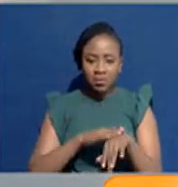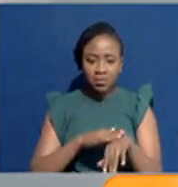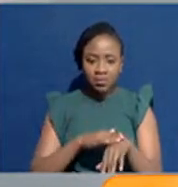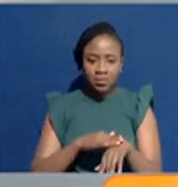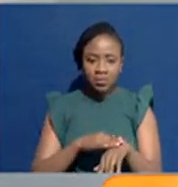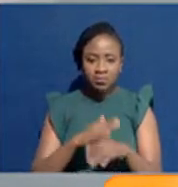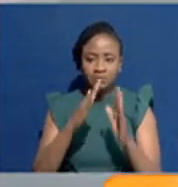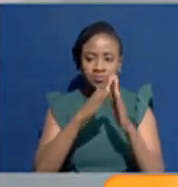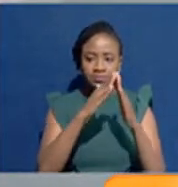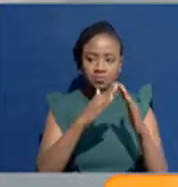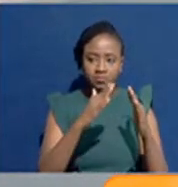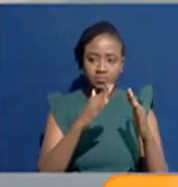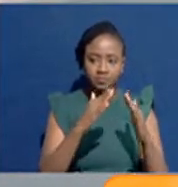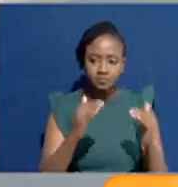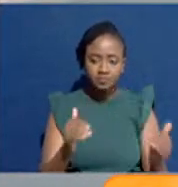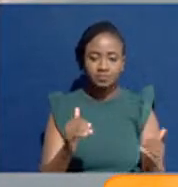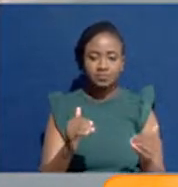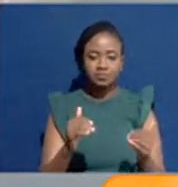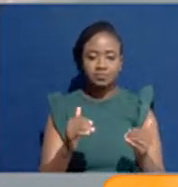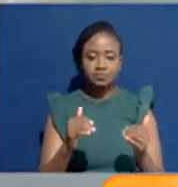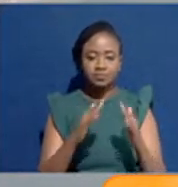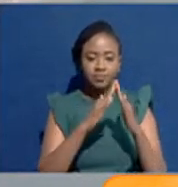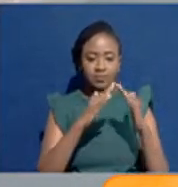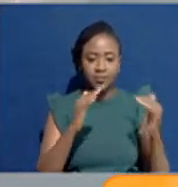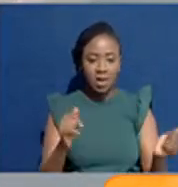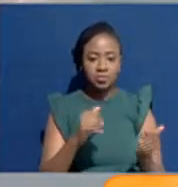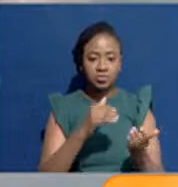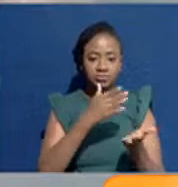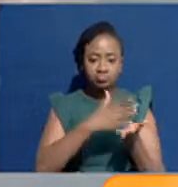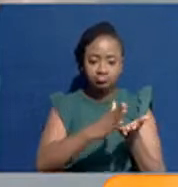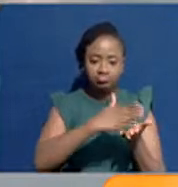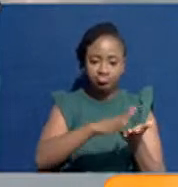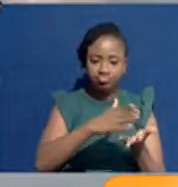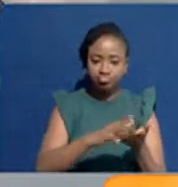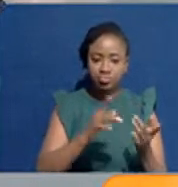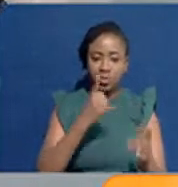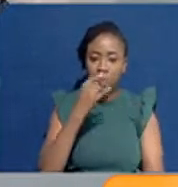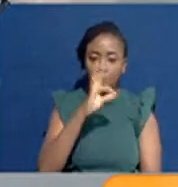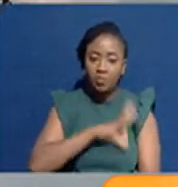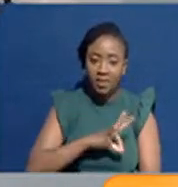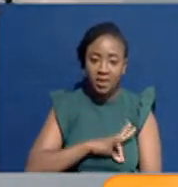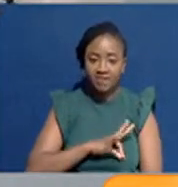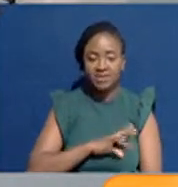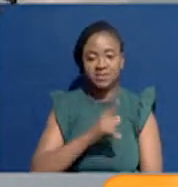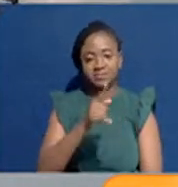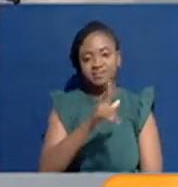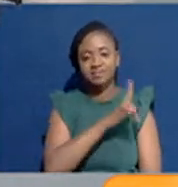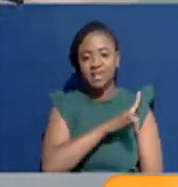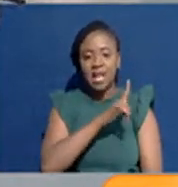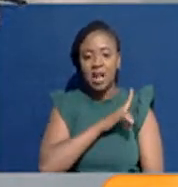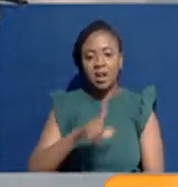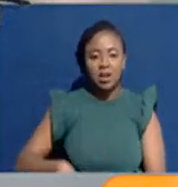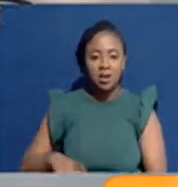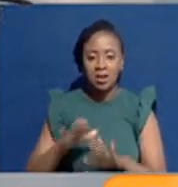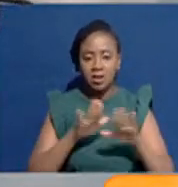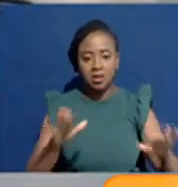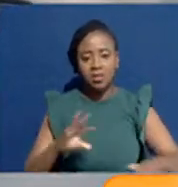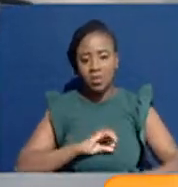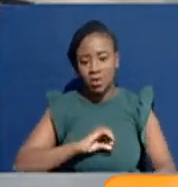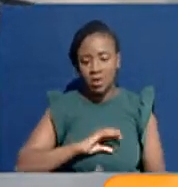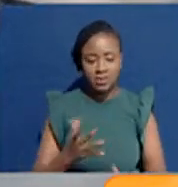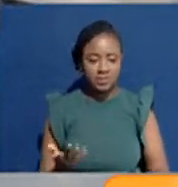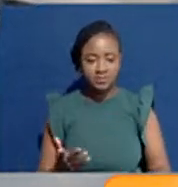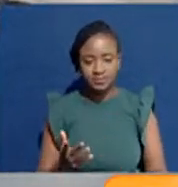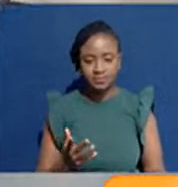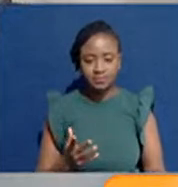on rental farm income. Farm inputs. Rental income. That's a positive. But who's the beneficiary? Again, it is landlords. Farm so inputs. What we are dealing with is the